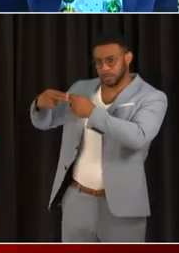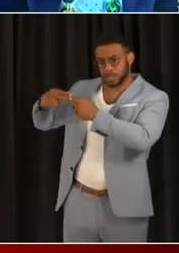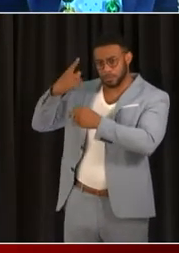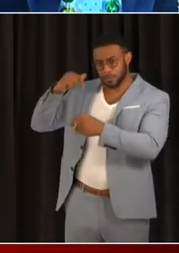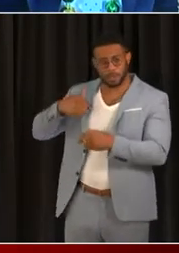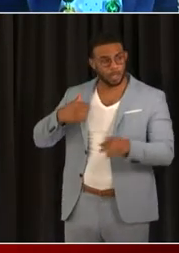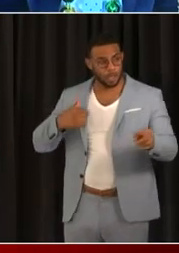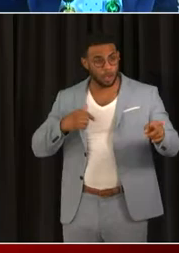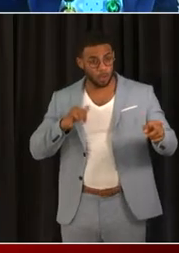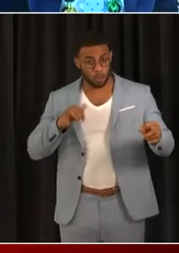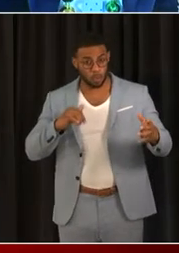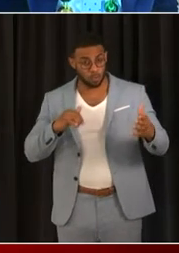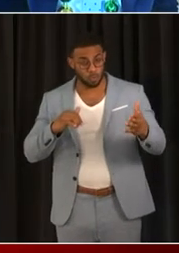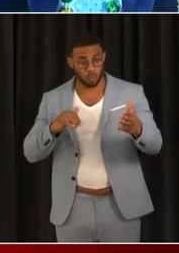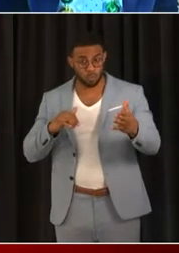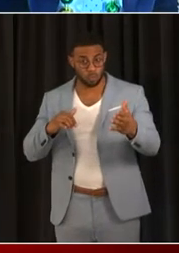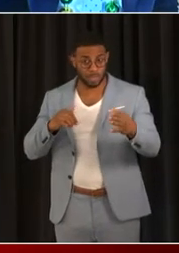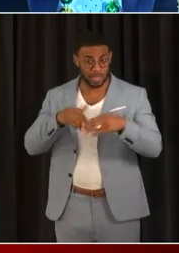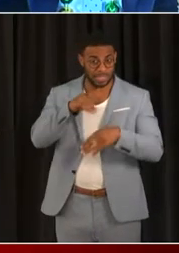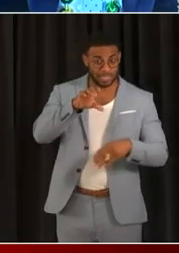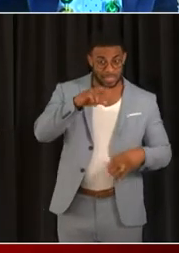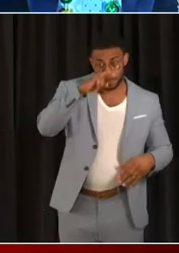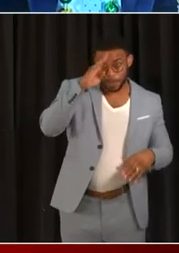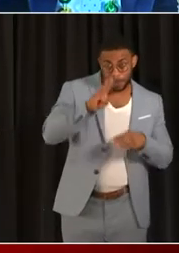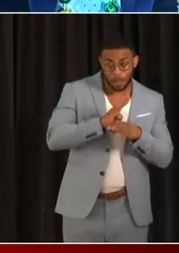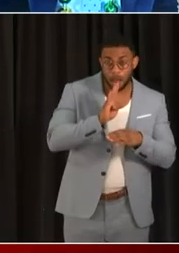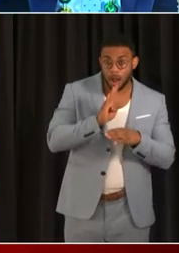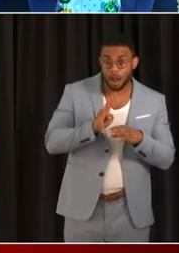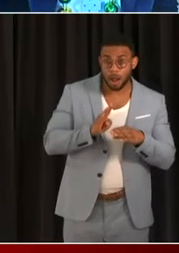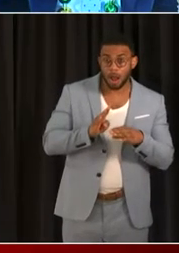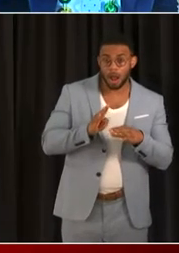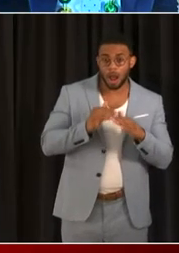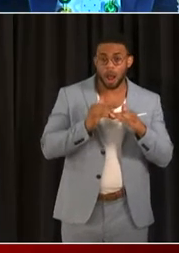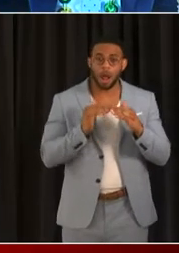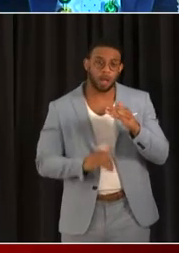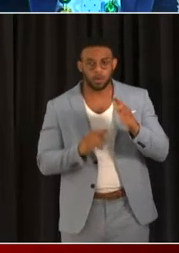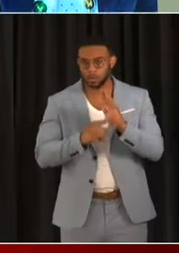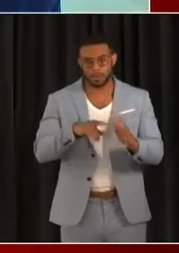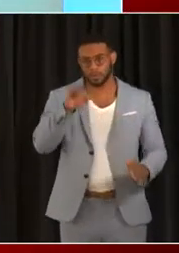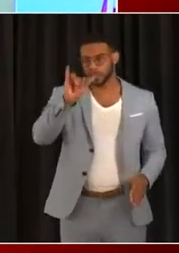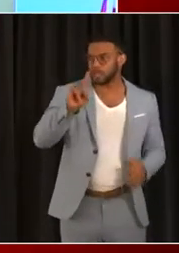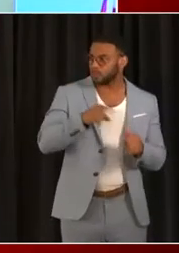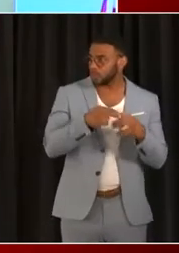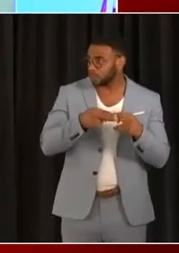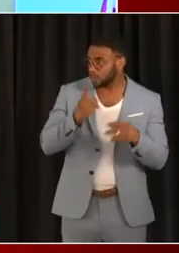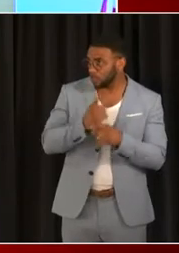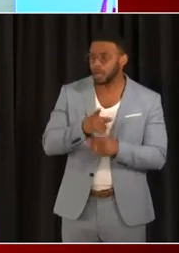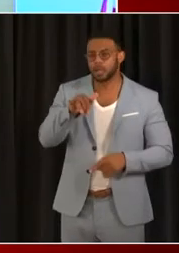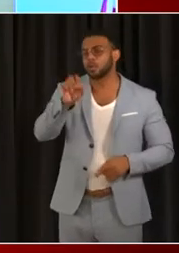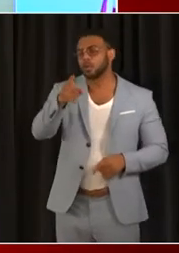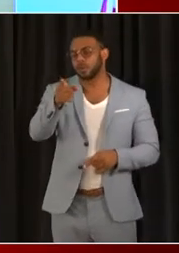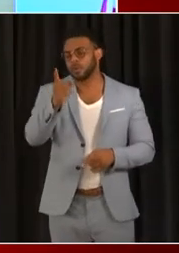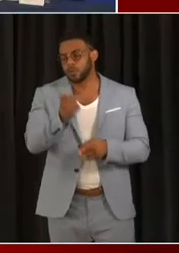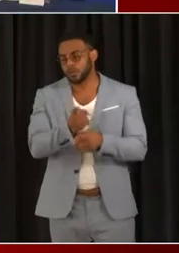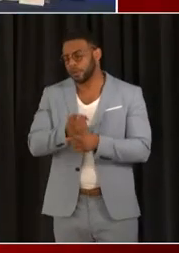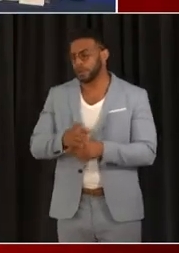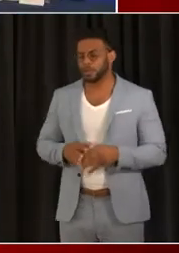for me. So, and please, we have, in DC, Black businesses are underrepresented. That's the first slide I see up. Okay,